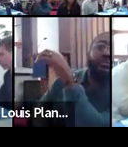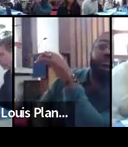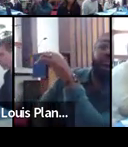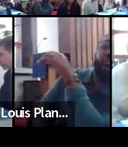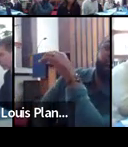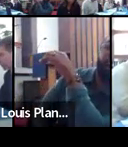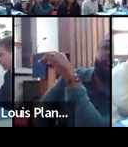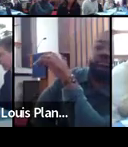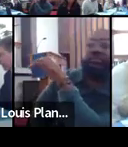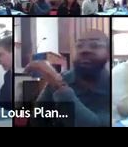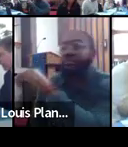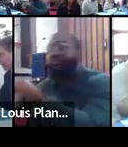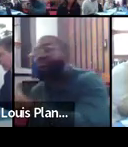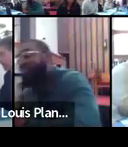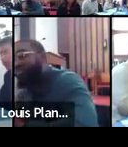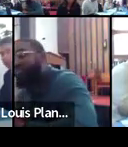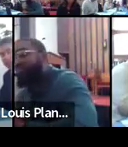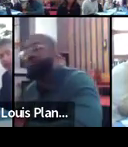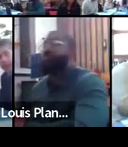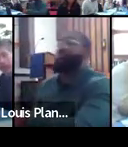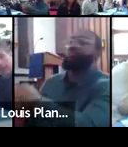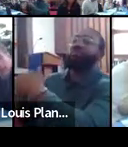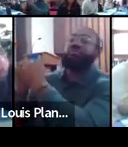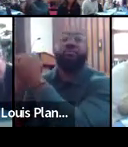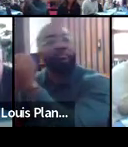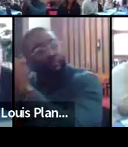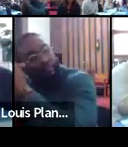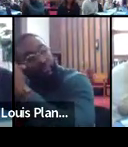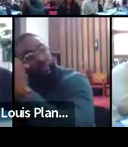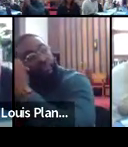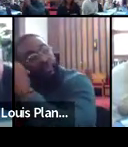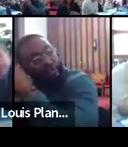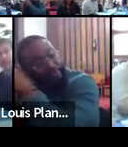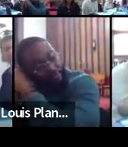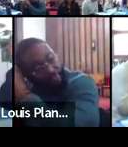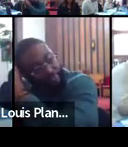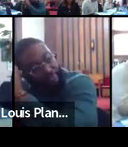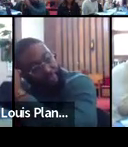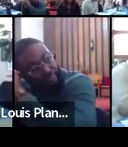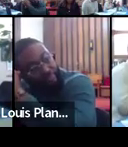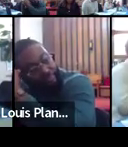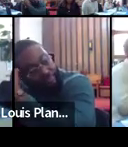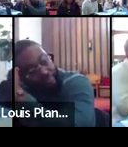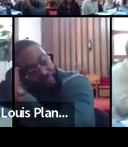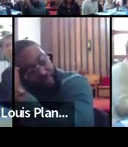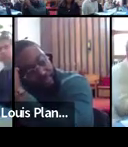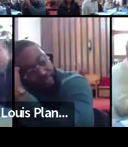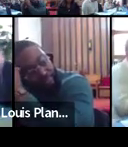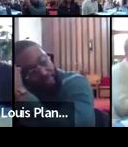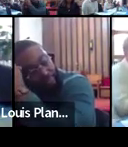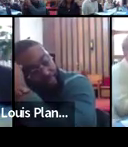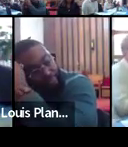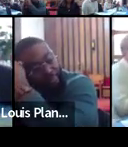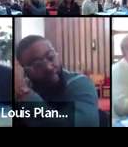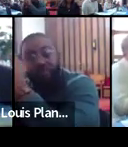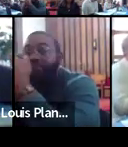organization and muscle behind it. And to answer a couple of previous concerns about people that weren't involved